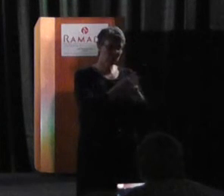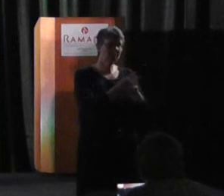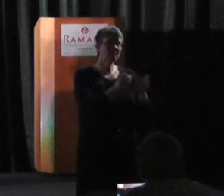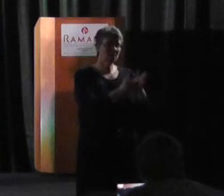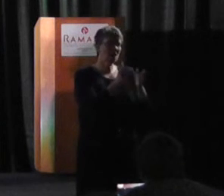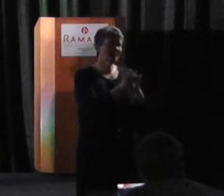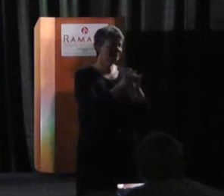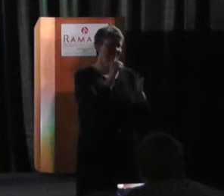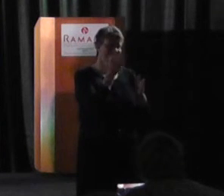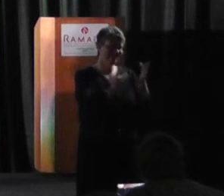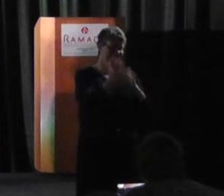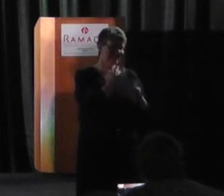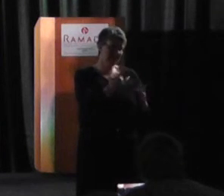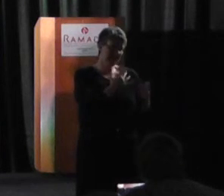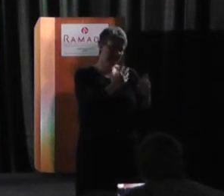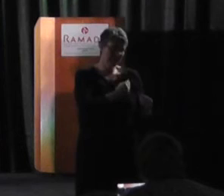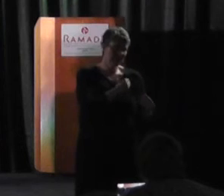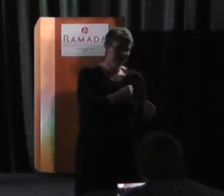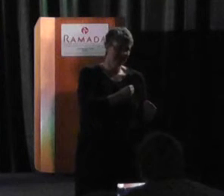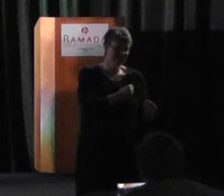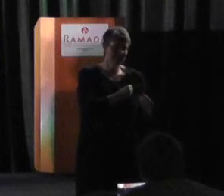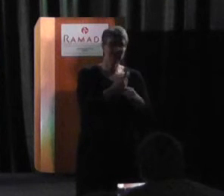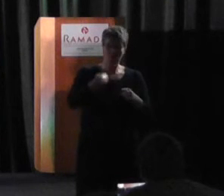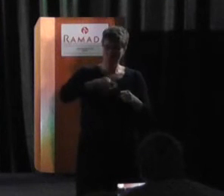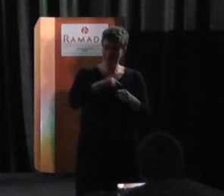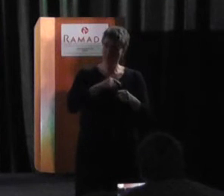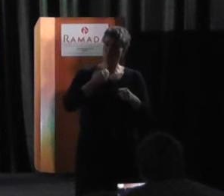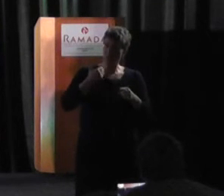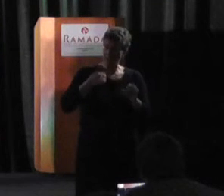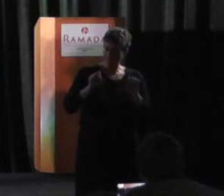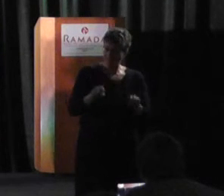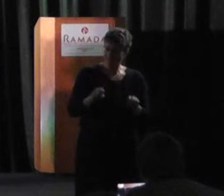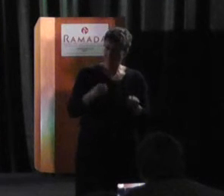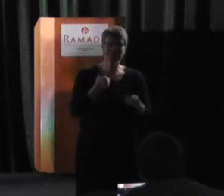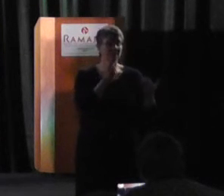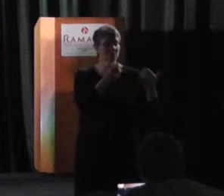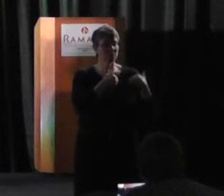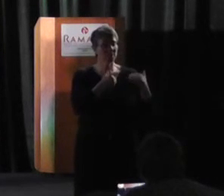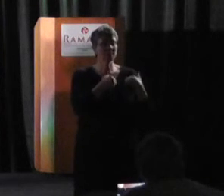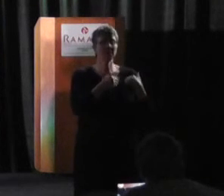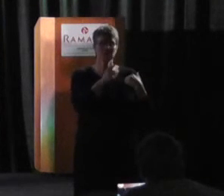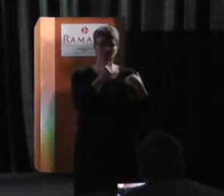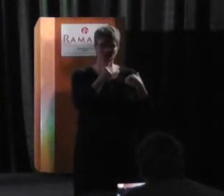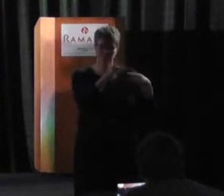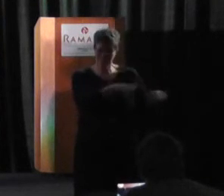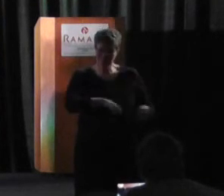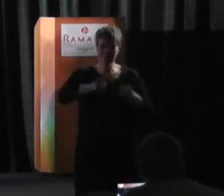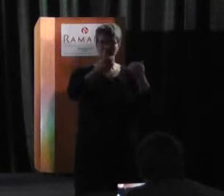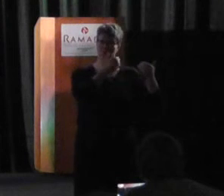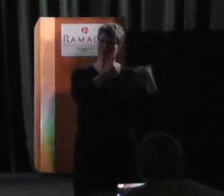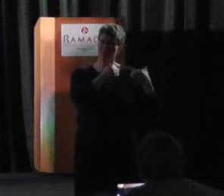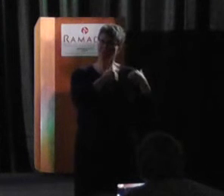possess these tools have a tremendous opportunity and responsibility to step forward and do our part. Do a little, do